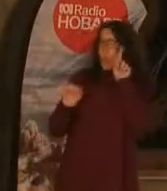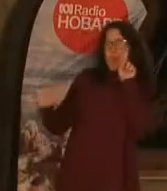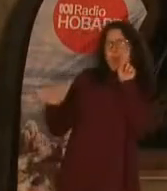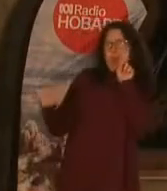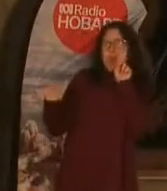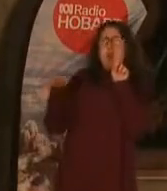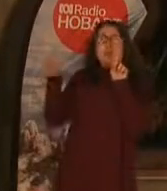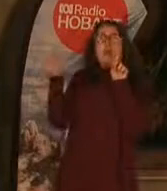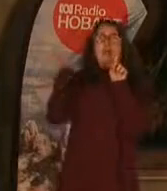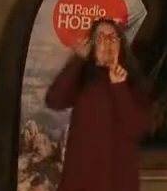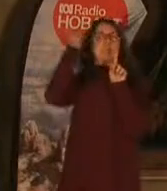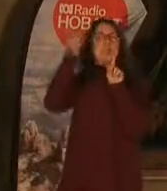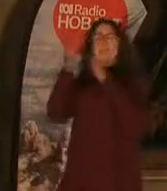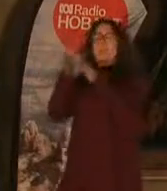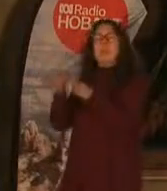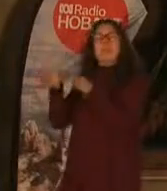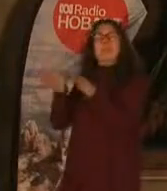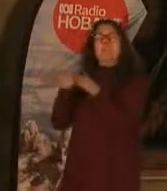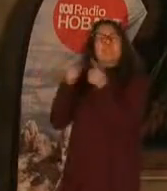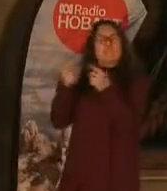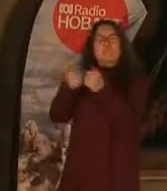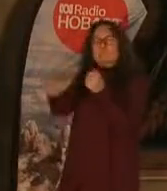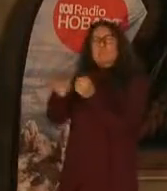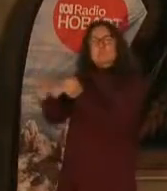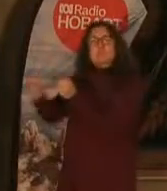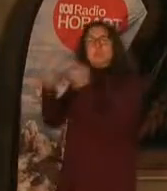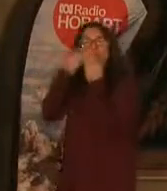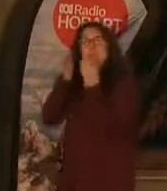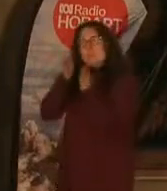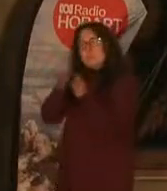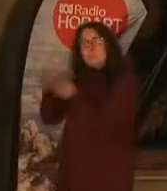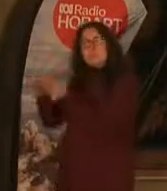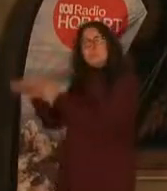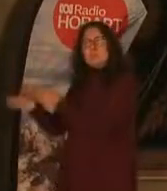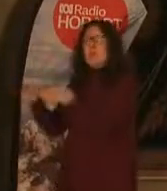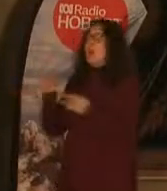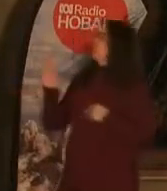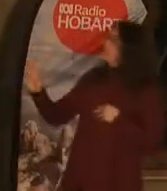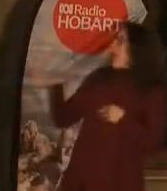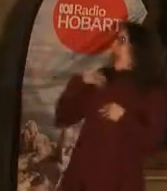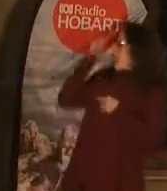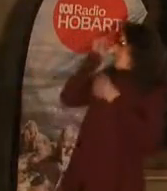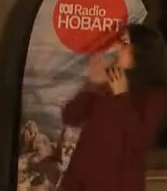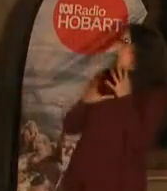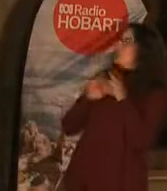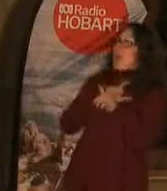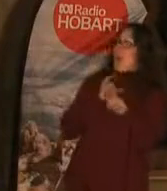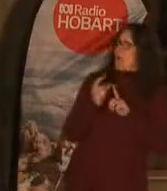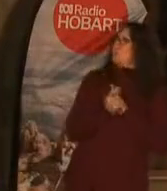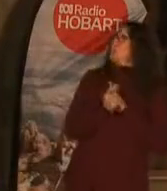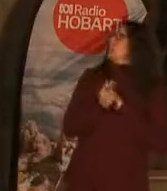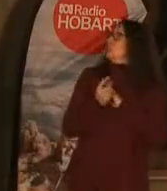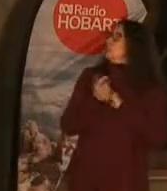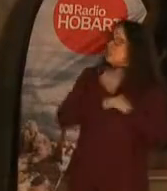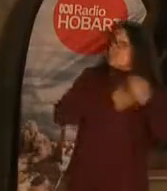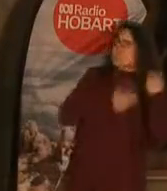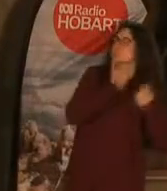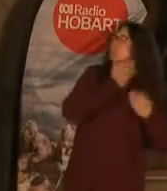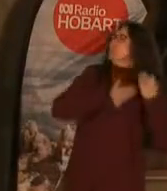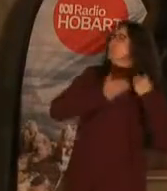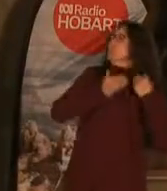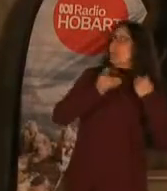that's, it's really detrimental, but it's something that we have to fight all the time, that somehow our knowledge systems are cultural or traditional, and they're